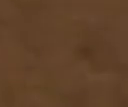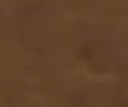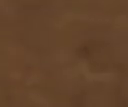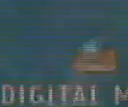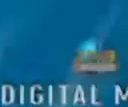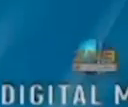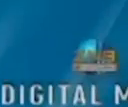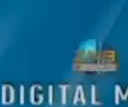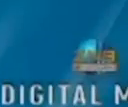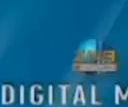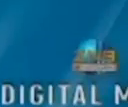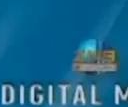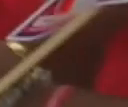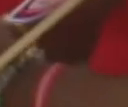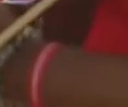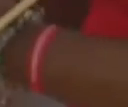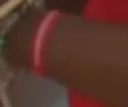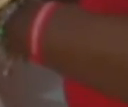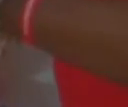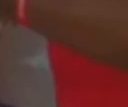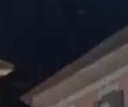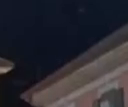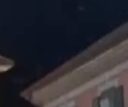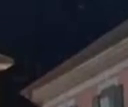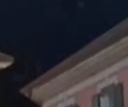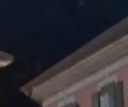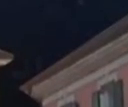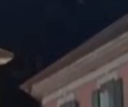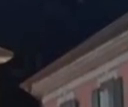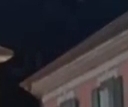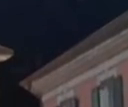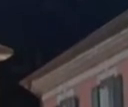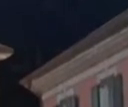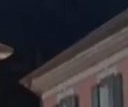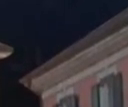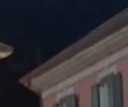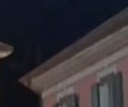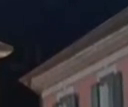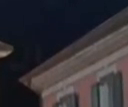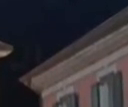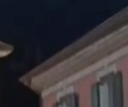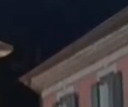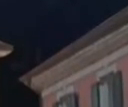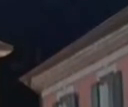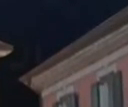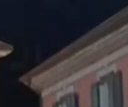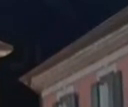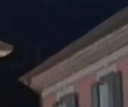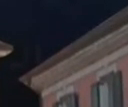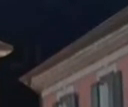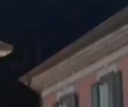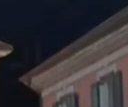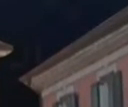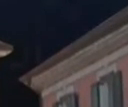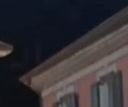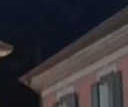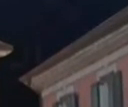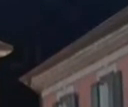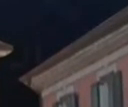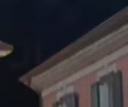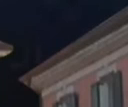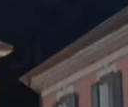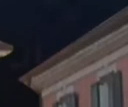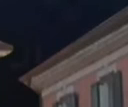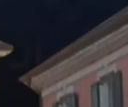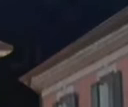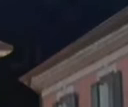connected with the most trusted name in news. Election Night, you decide. Thursday, September 16th, live at 6